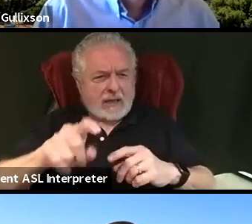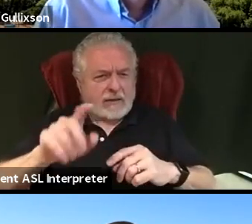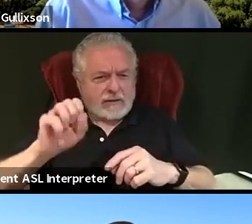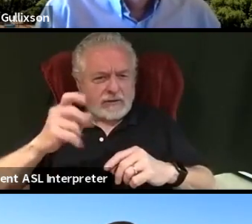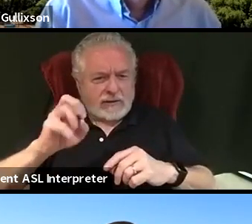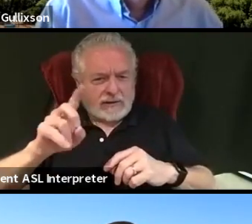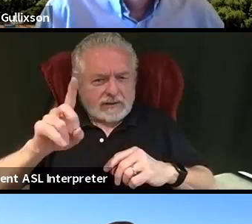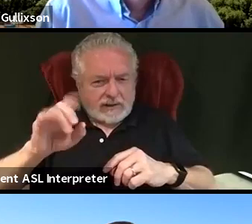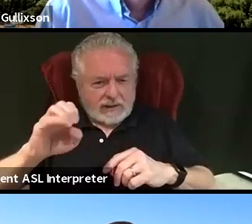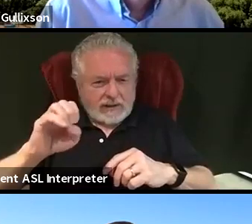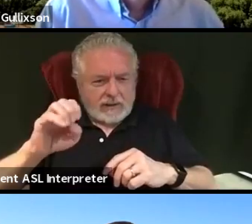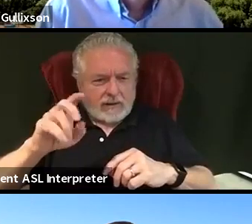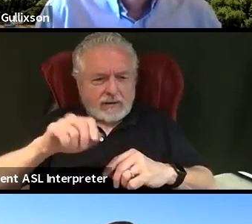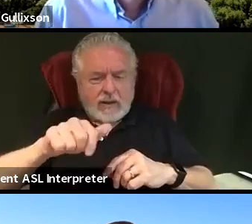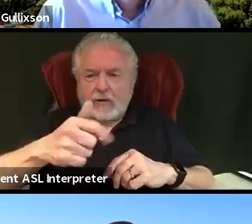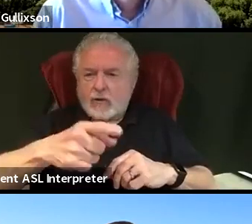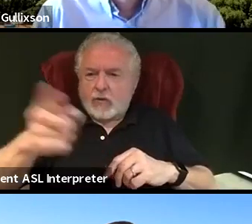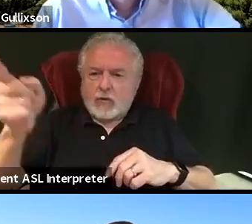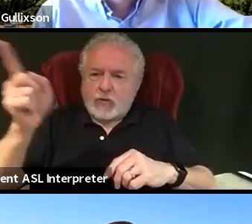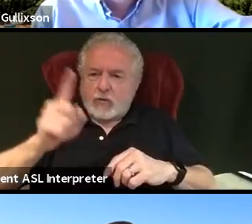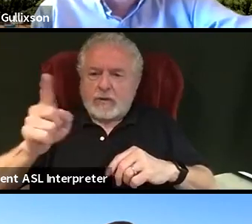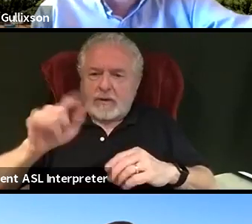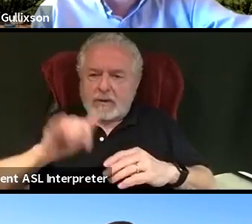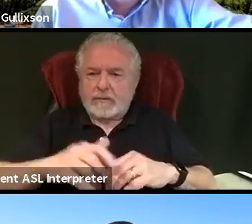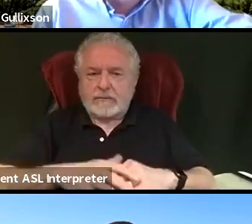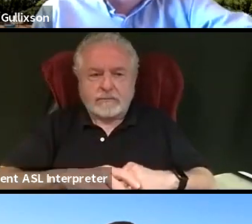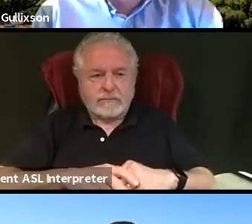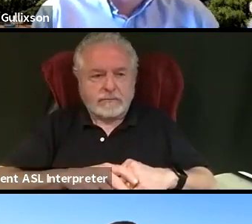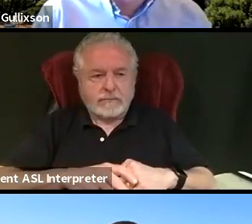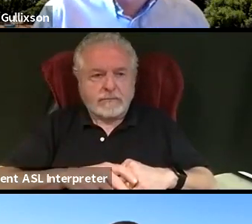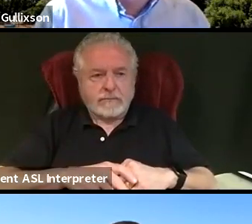Shende or Ken or anybody else to weigh in on that.